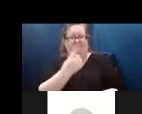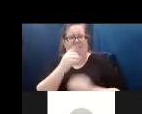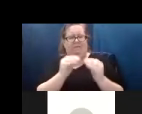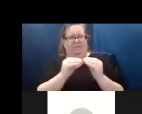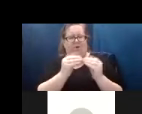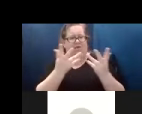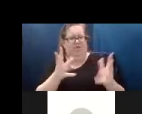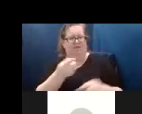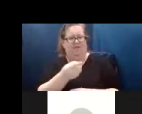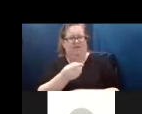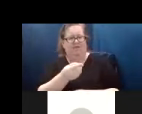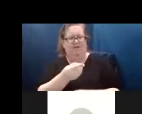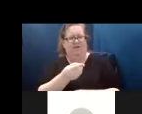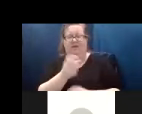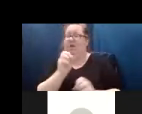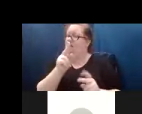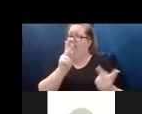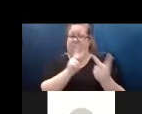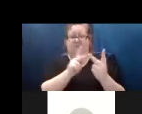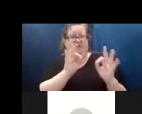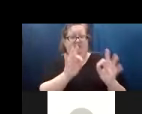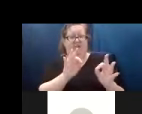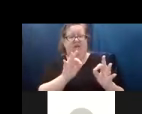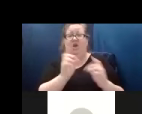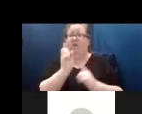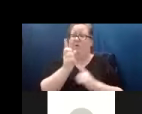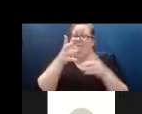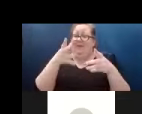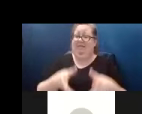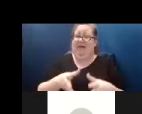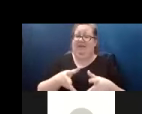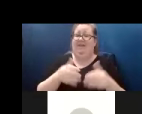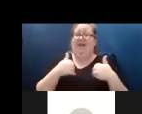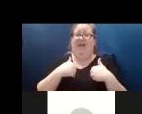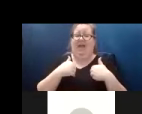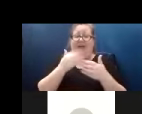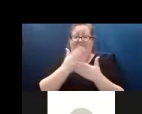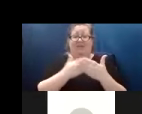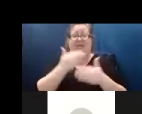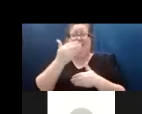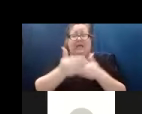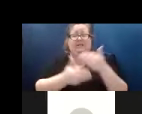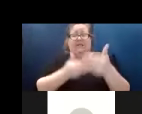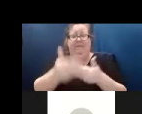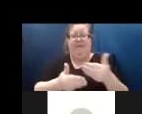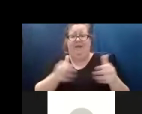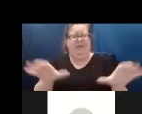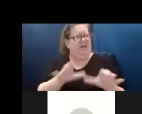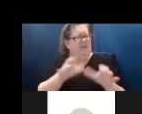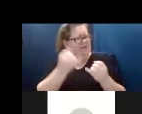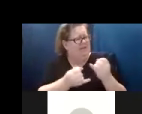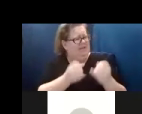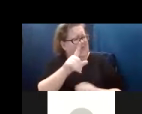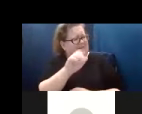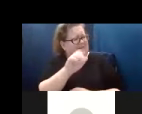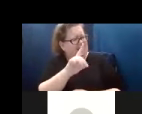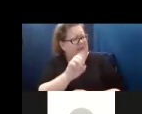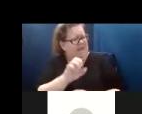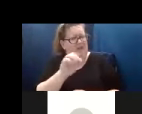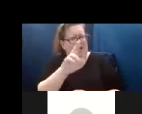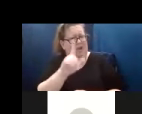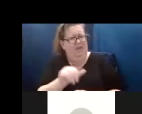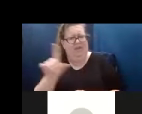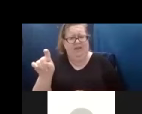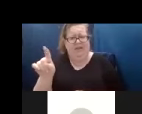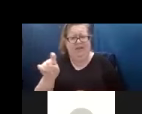Or oh, no, there's only 3. Oh, perfect. So 1 minute left. We have some next steps. Am I doing this last slide, Carly?